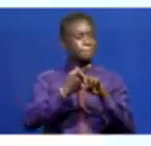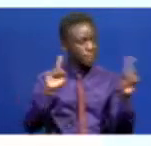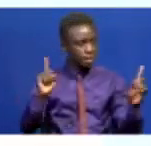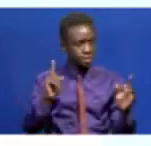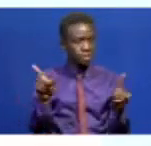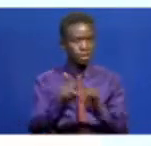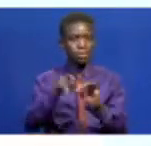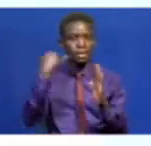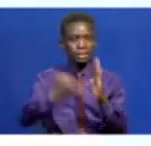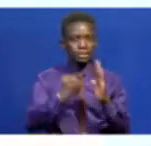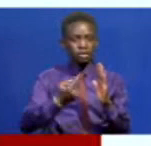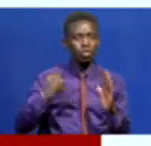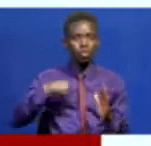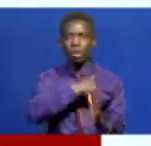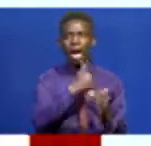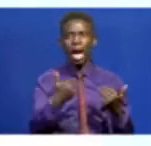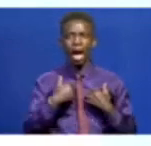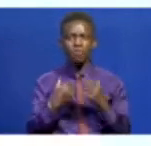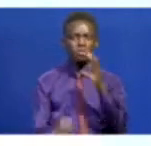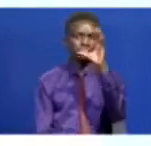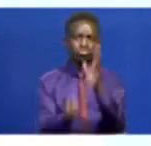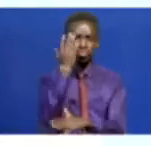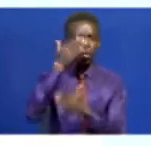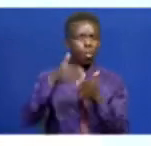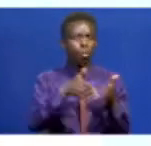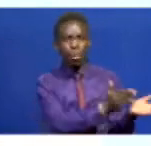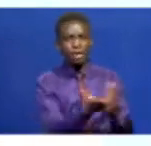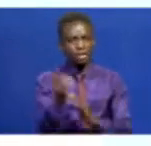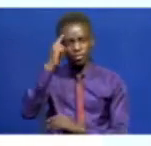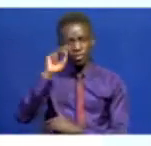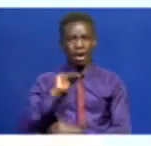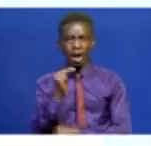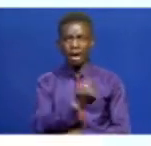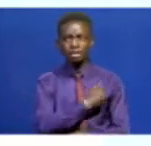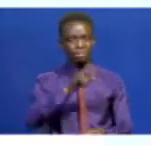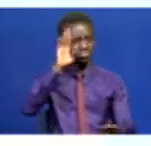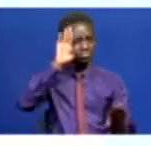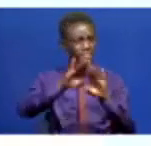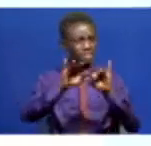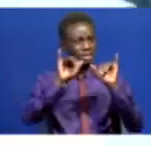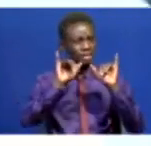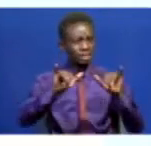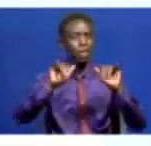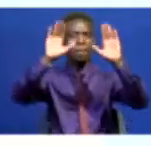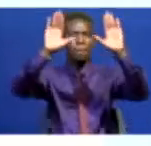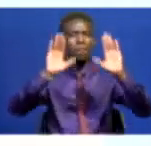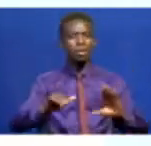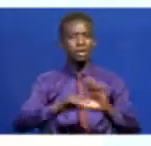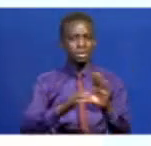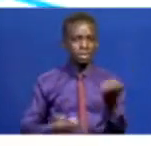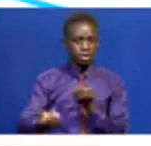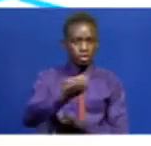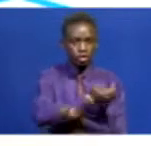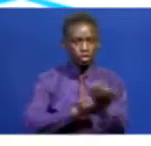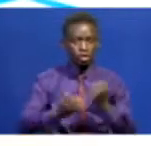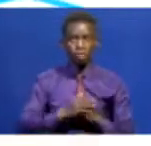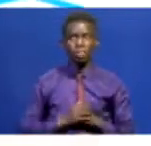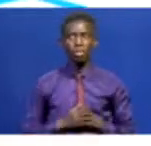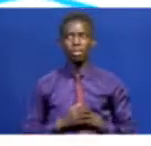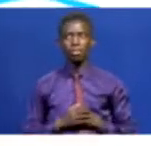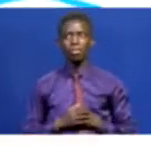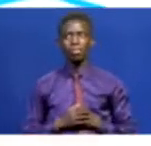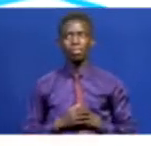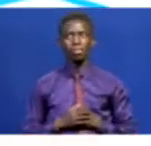an industry, we've just come up with ways of us to remain relevant to the economy and to the sector.